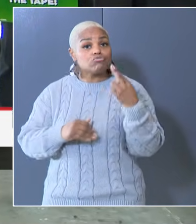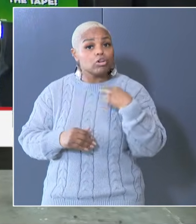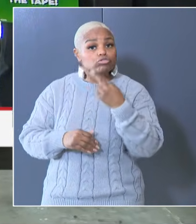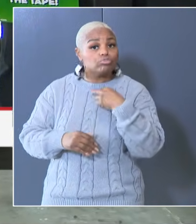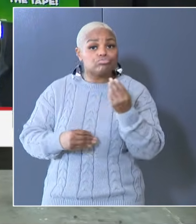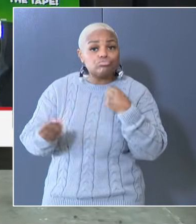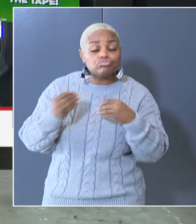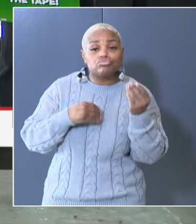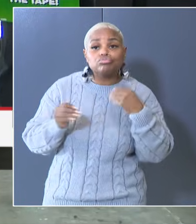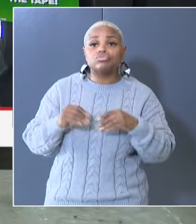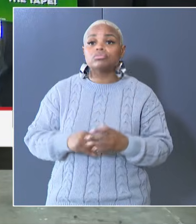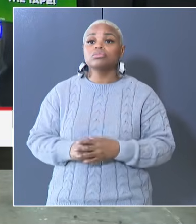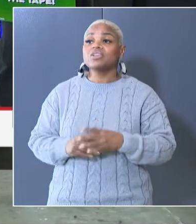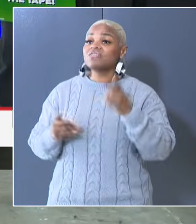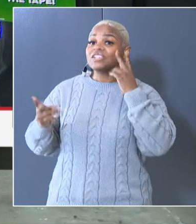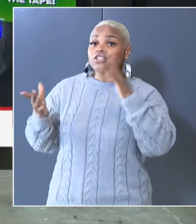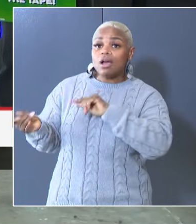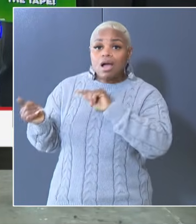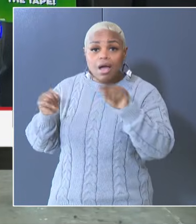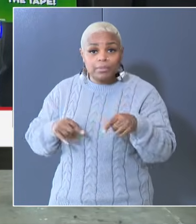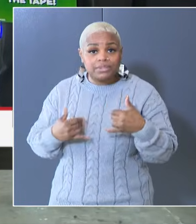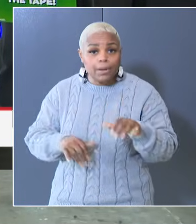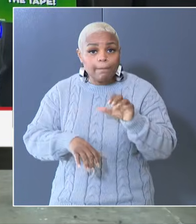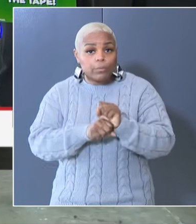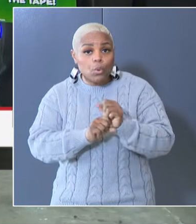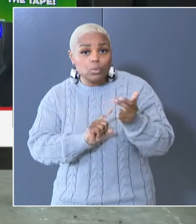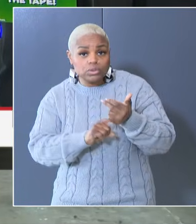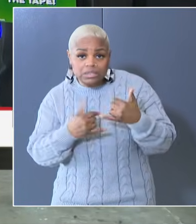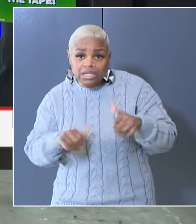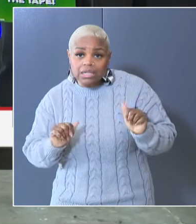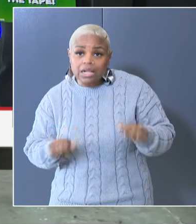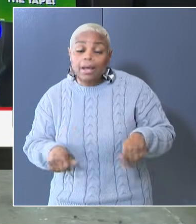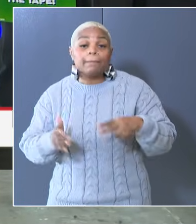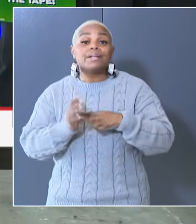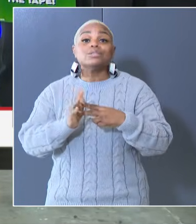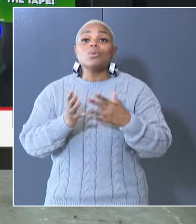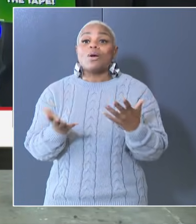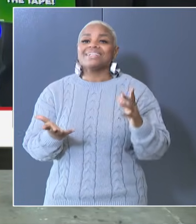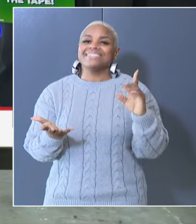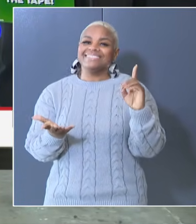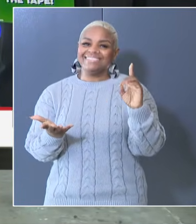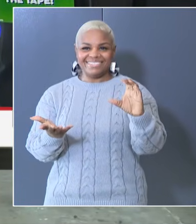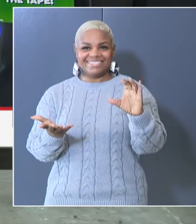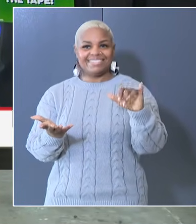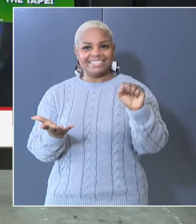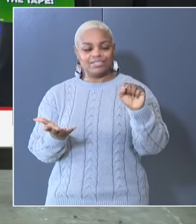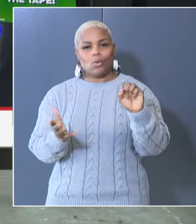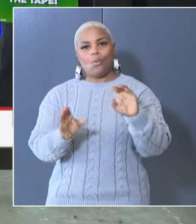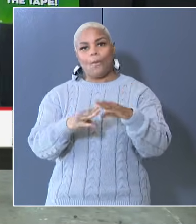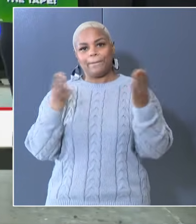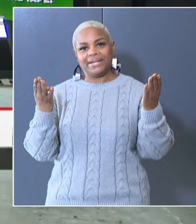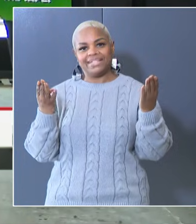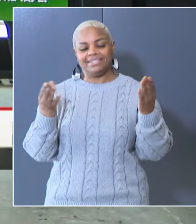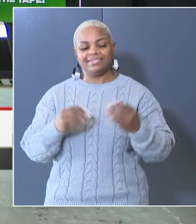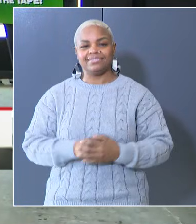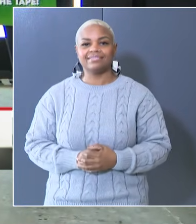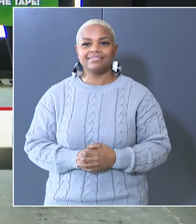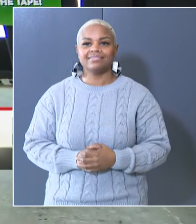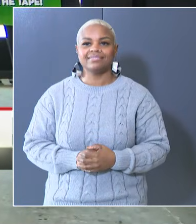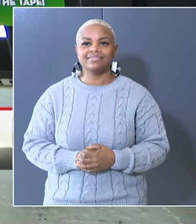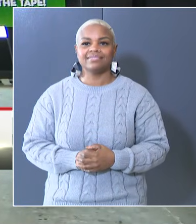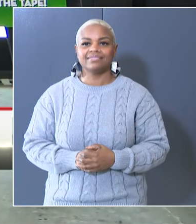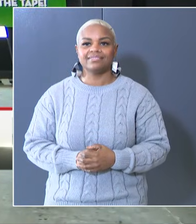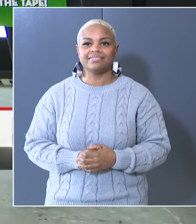use our hotels. So DC is open. I also want to recognize the efforts of our DC Green